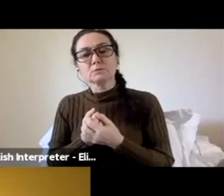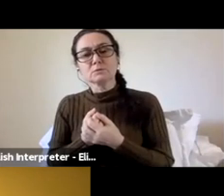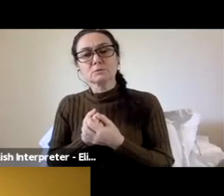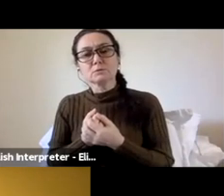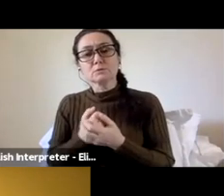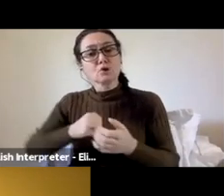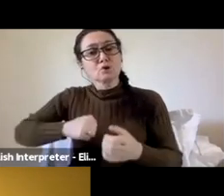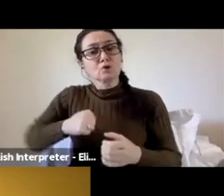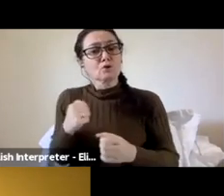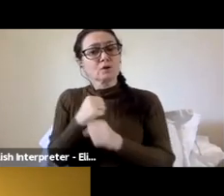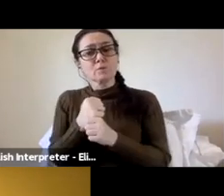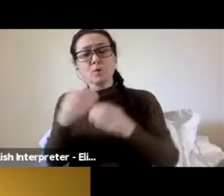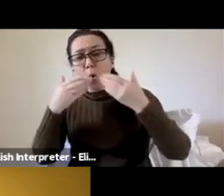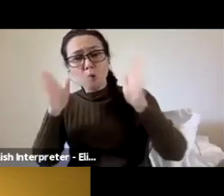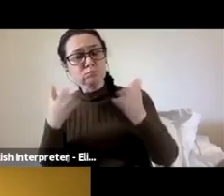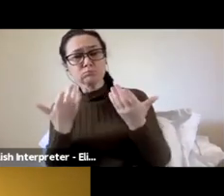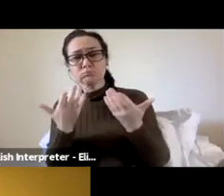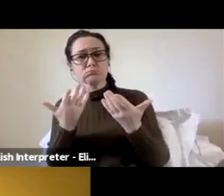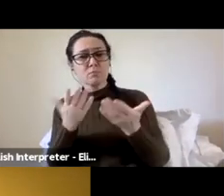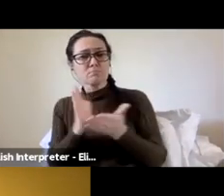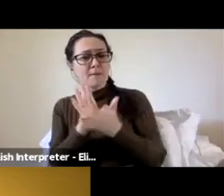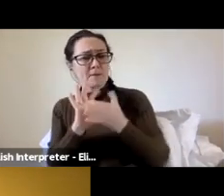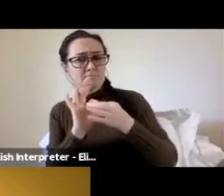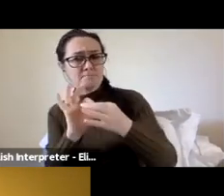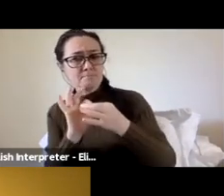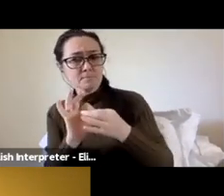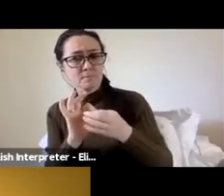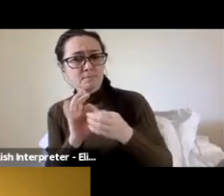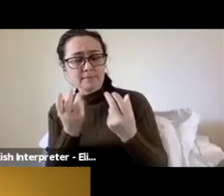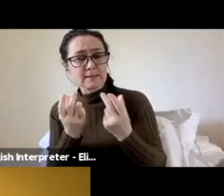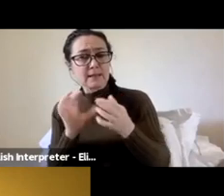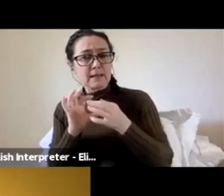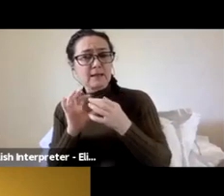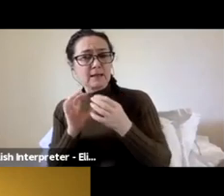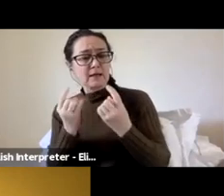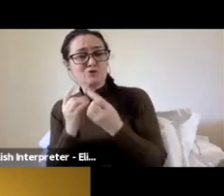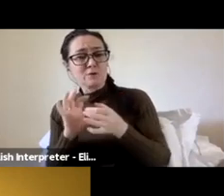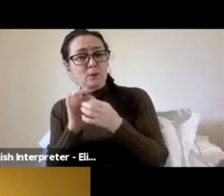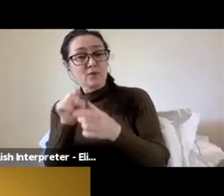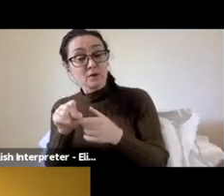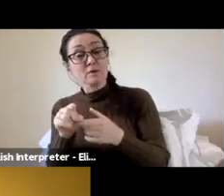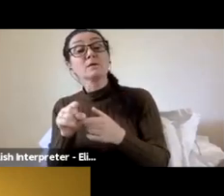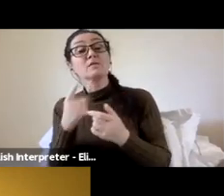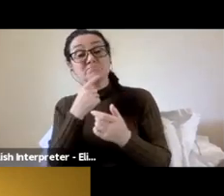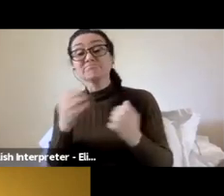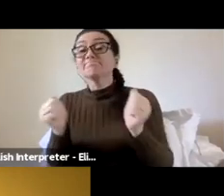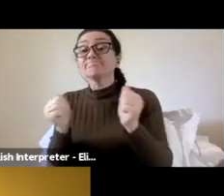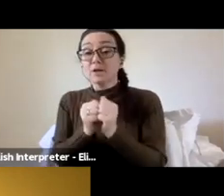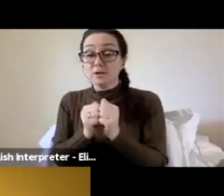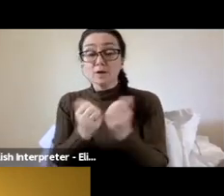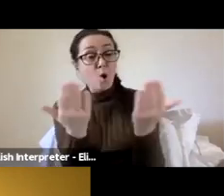open and engaging on that issues, and they committed to